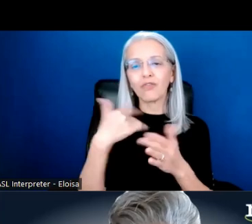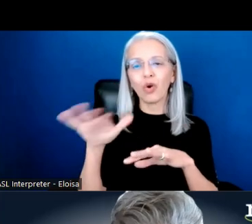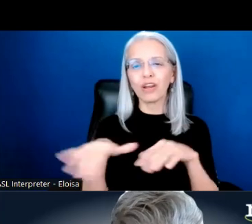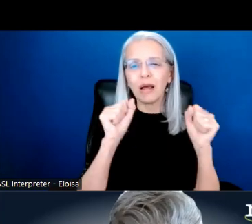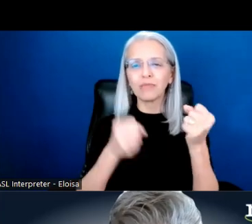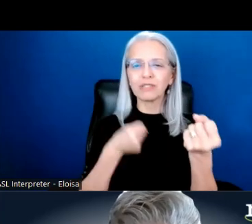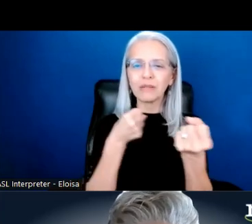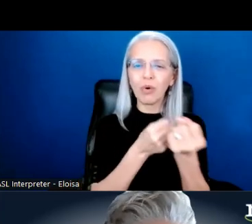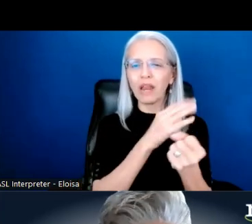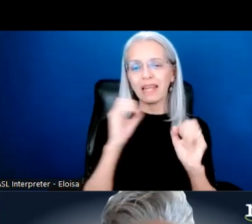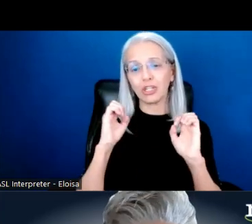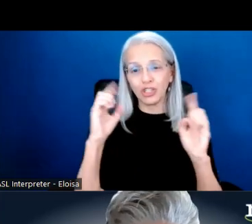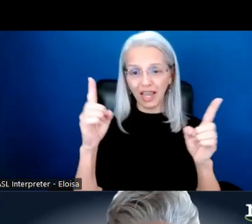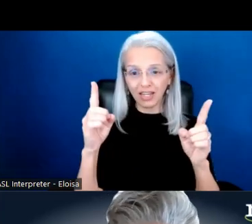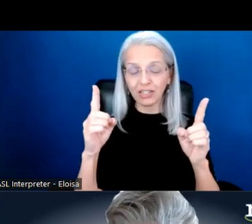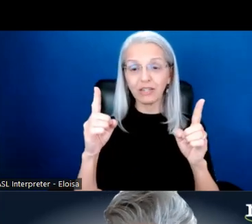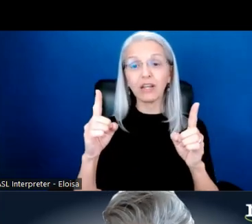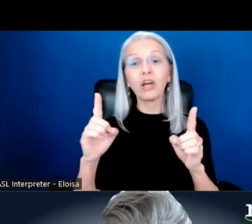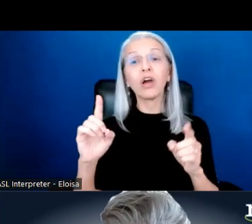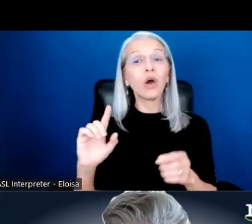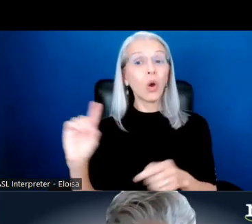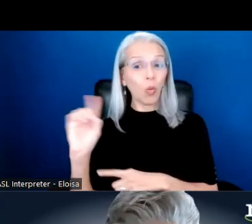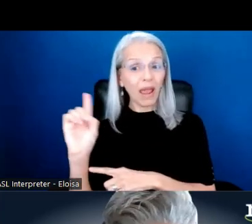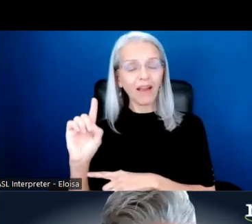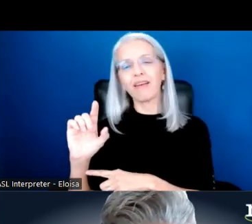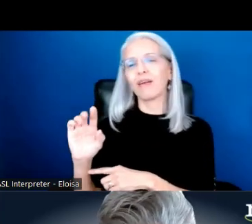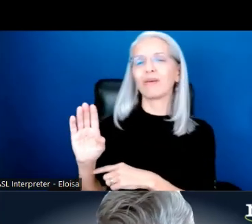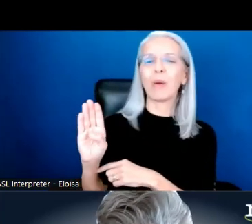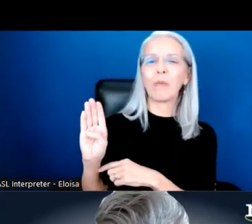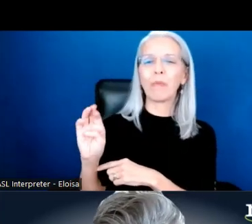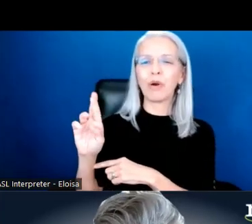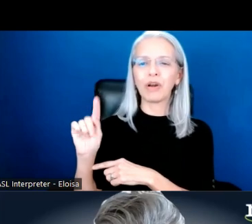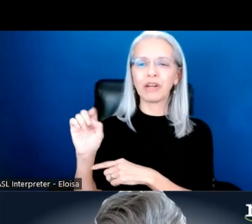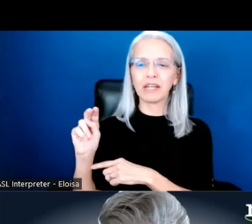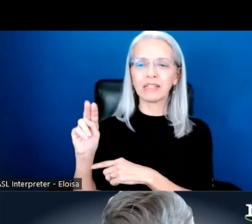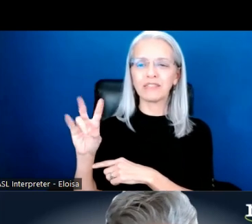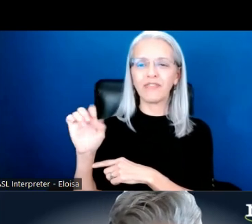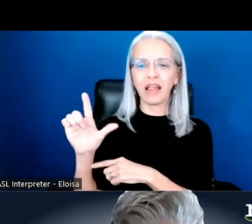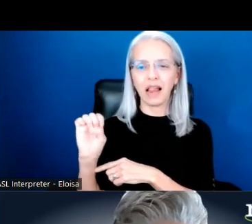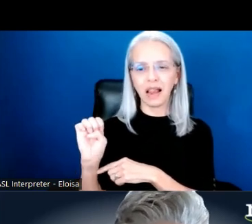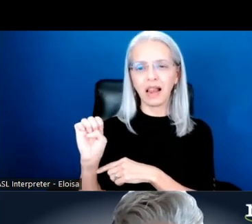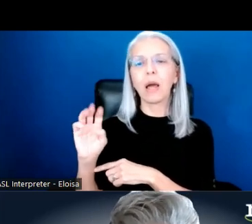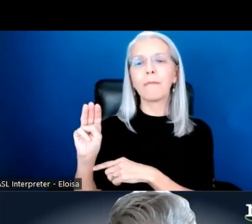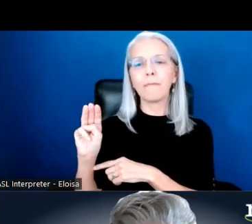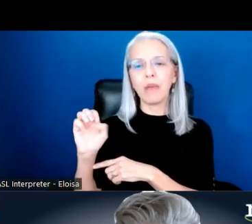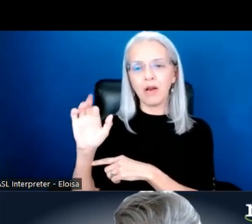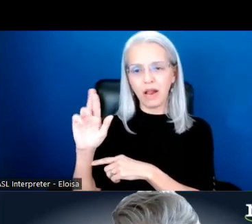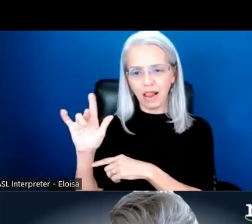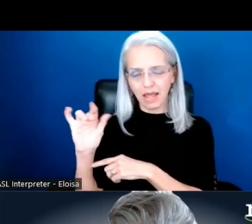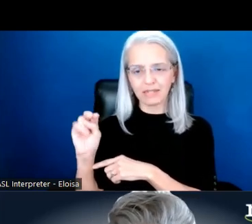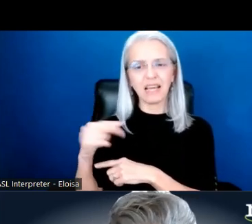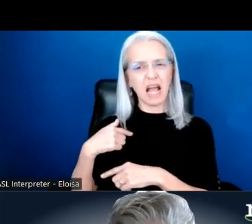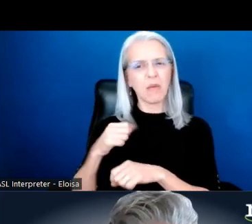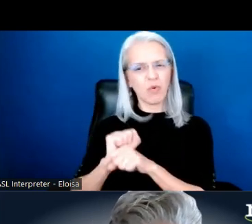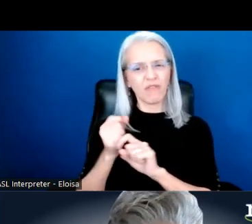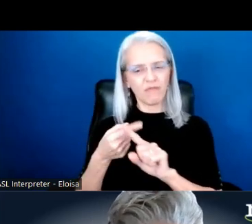and Education. We're based out of Burtonsville, Maryland, and I work out of my home here in Silver Spring. My background,